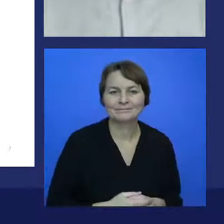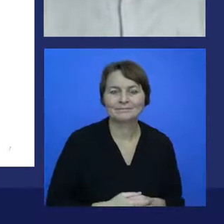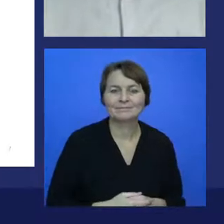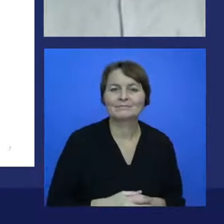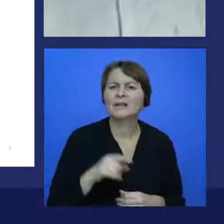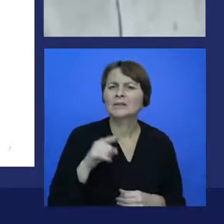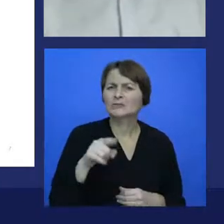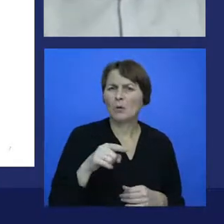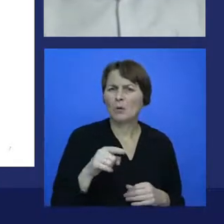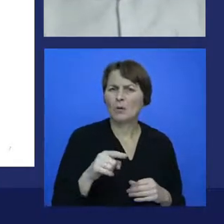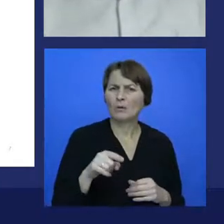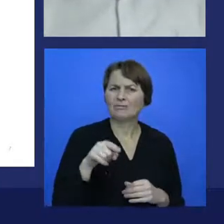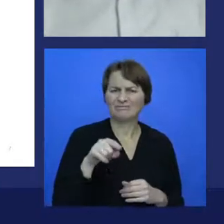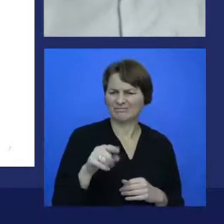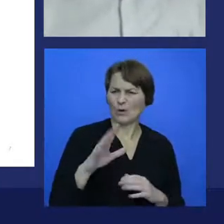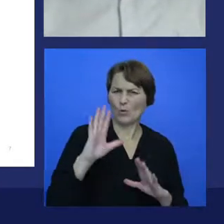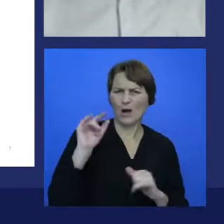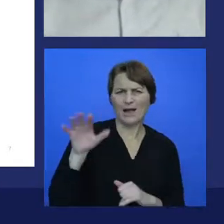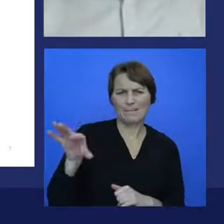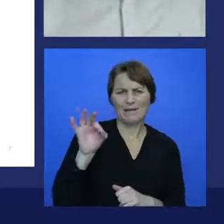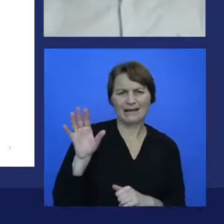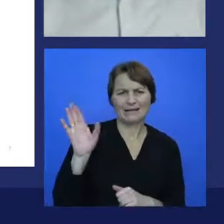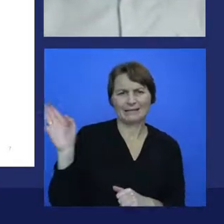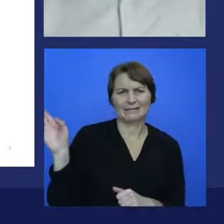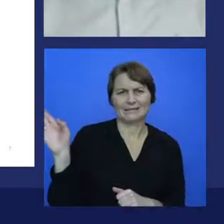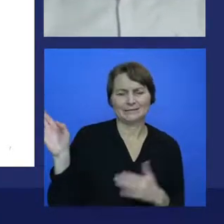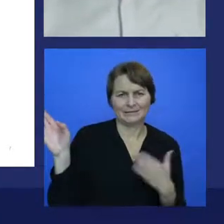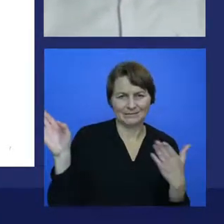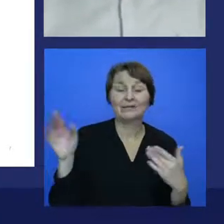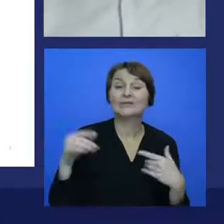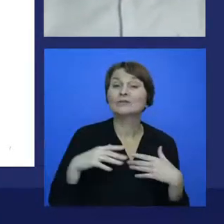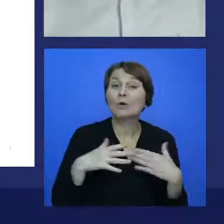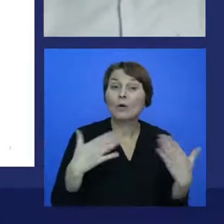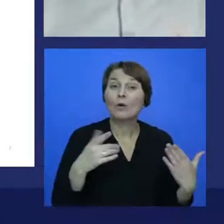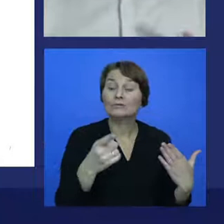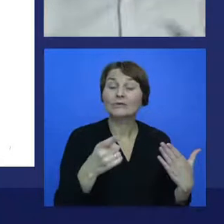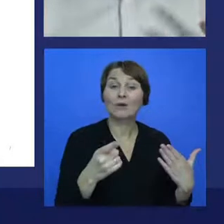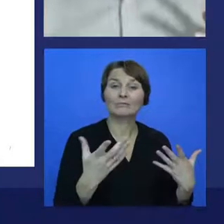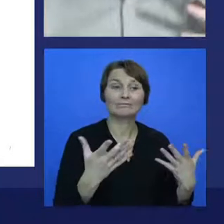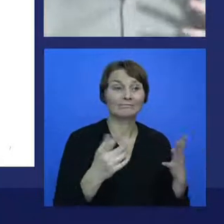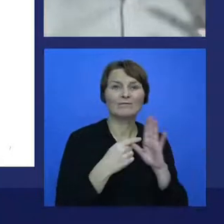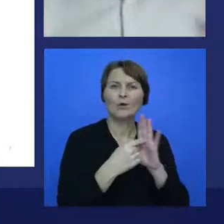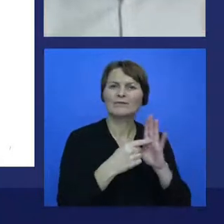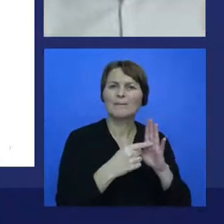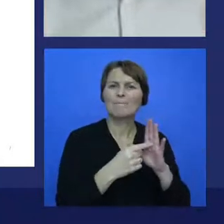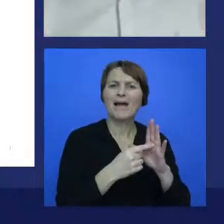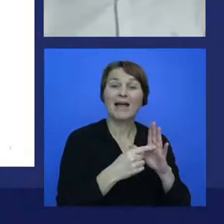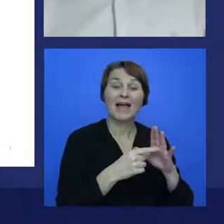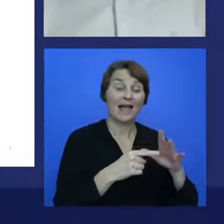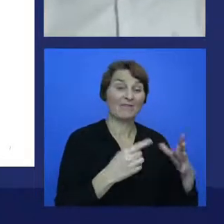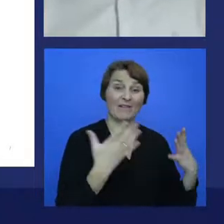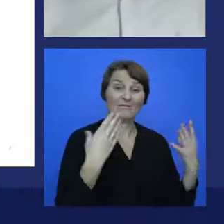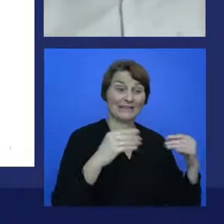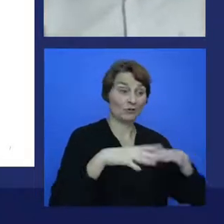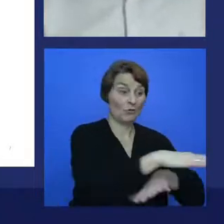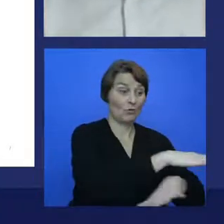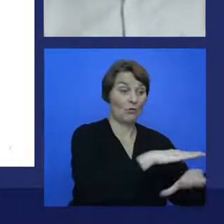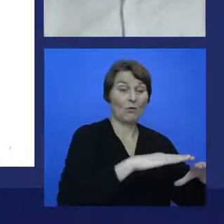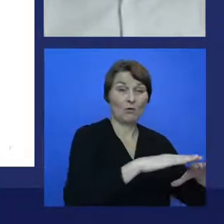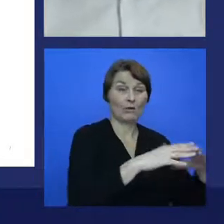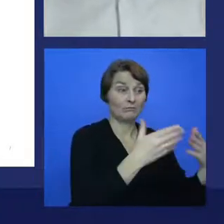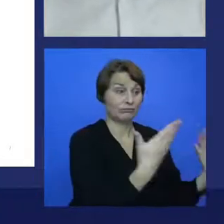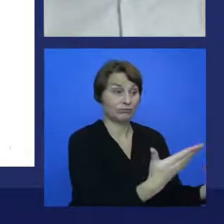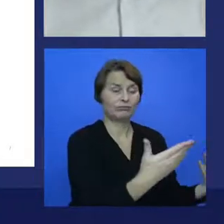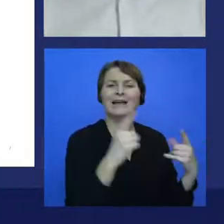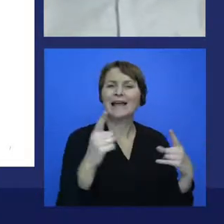things? We really want to use them when we're closely aligning a physical and digital world. So when the digital world needs to represent the